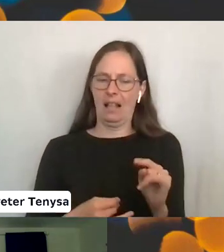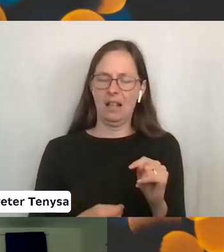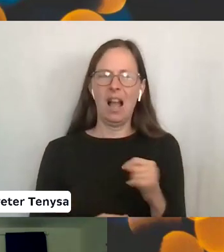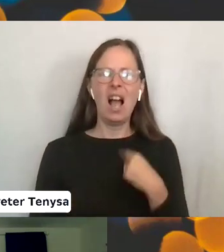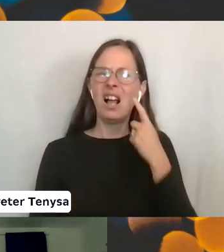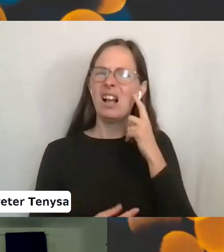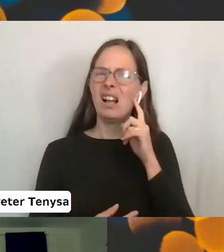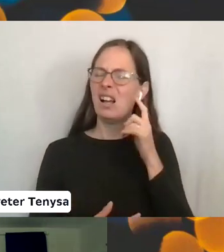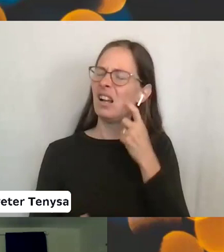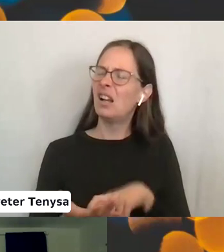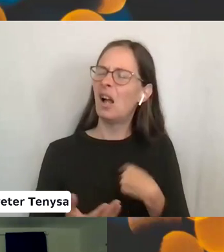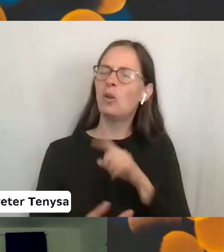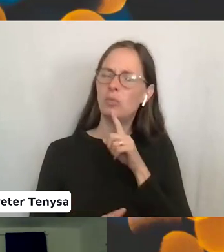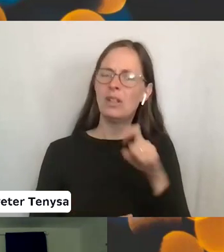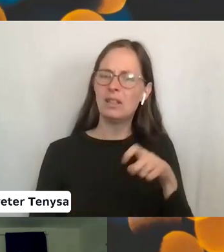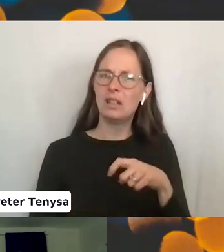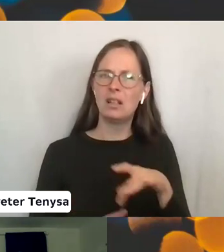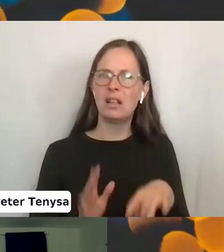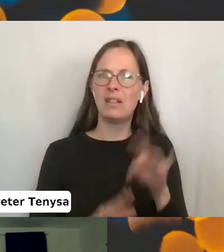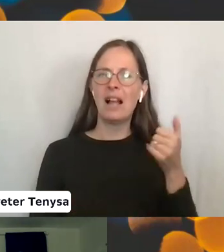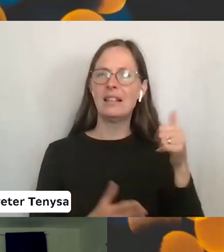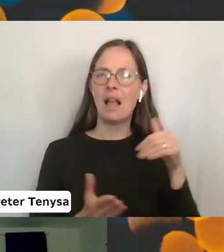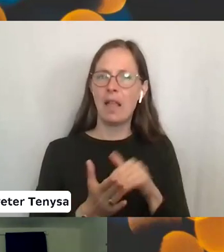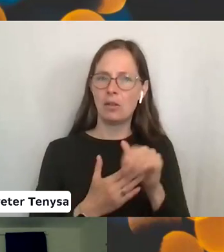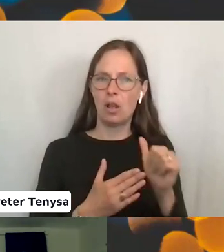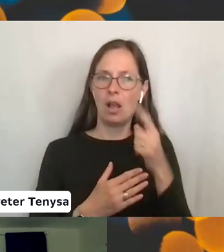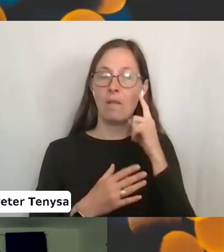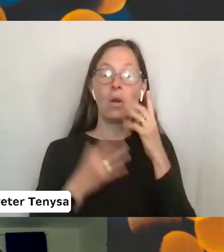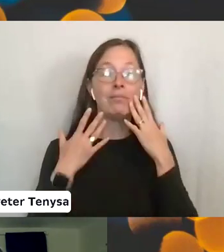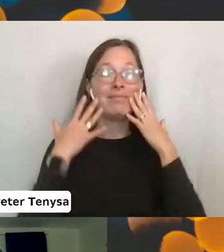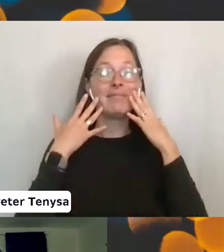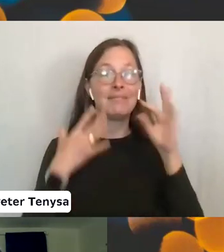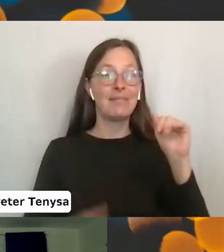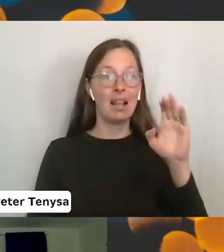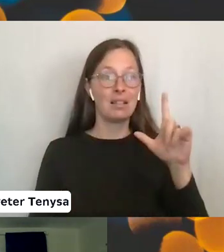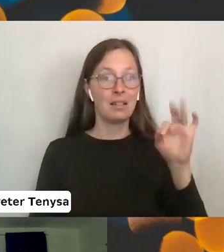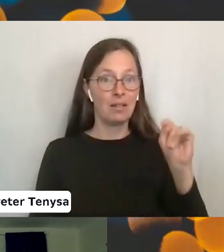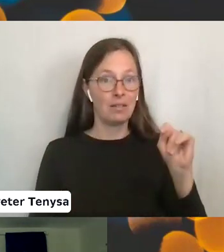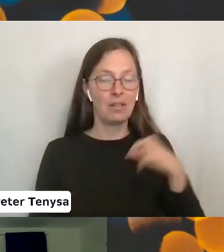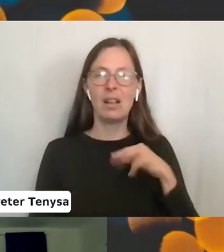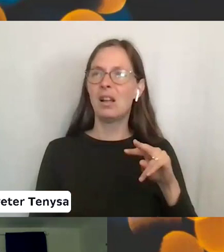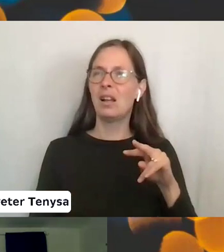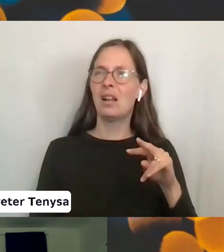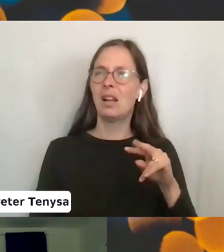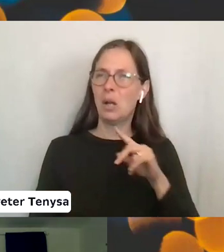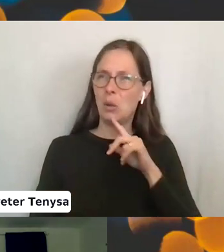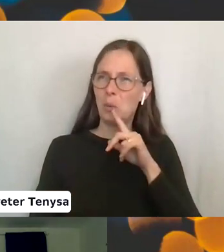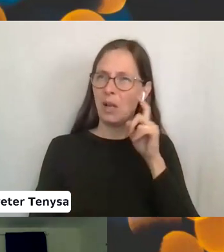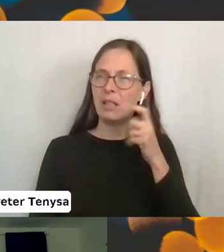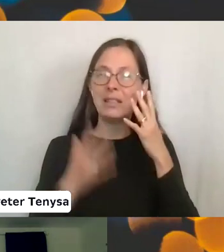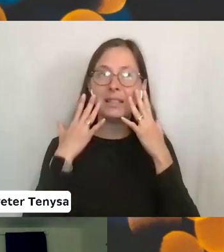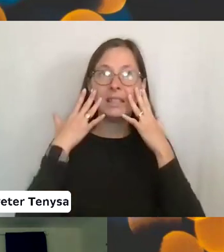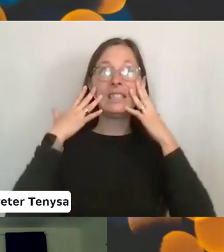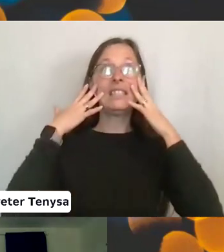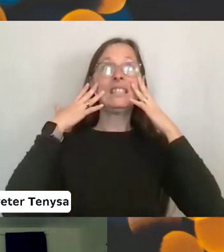really needed was to find $10,000 for a facelift. And I went, do you really need a facelift so that you don't